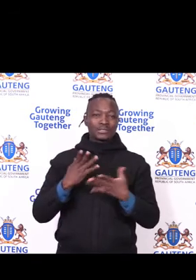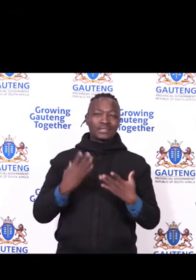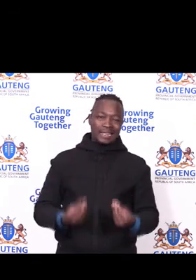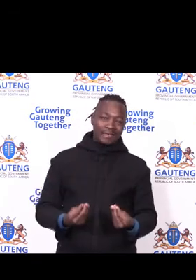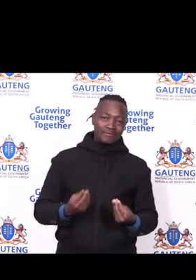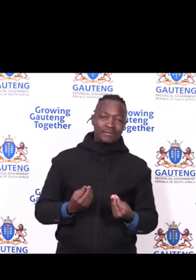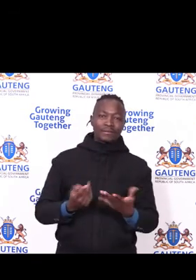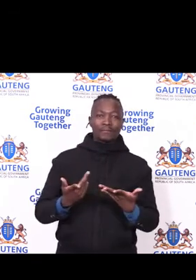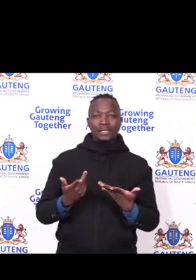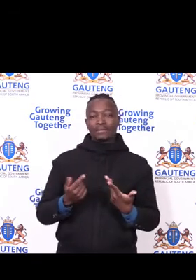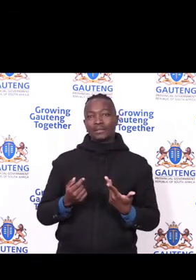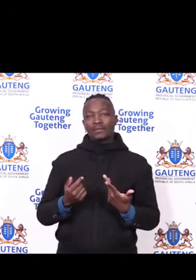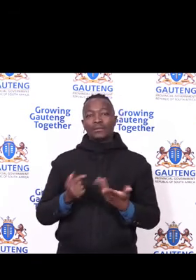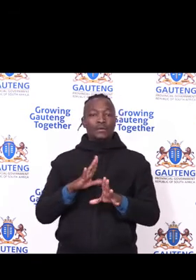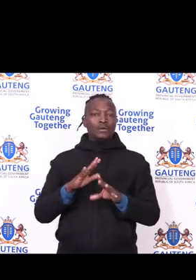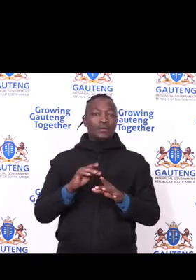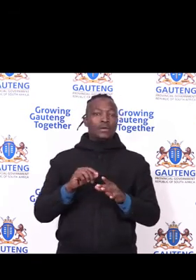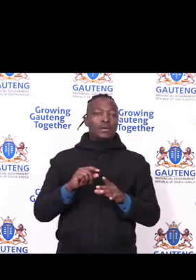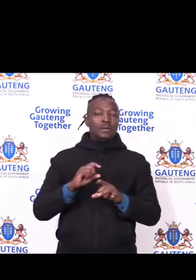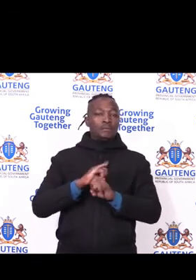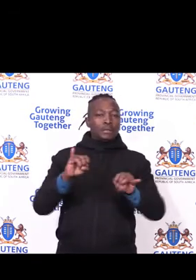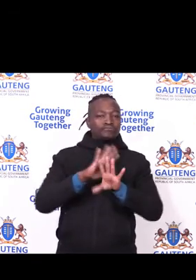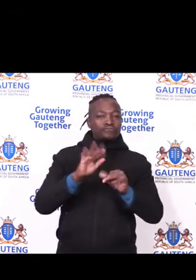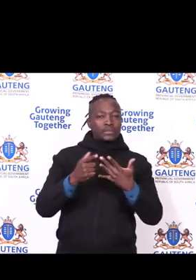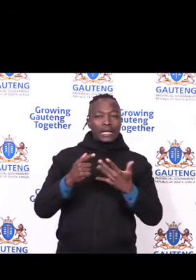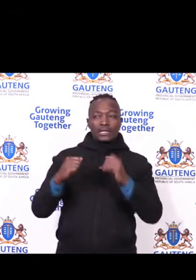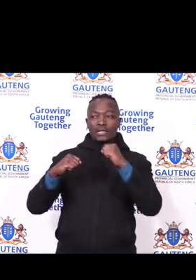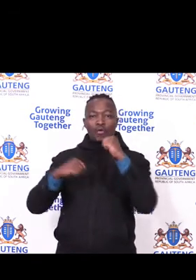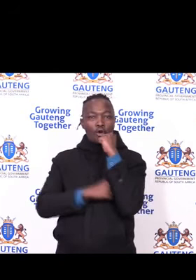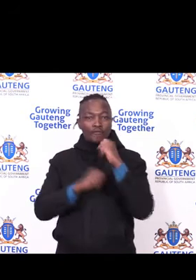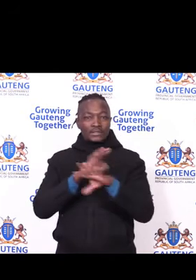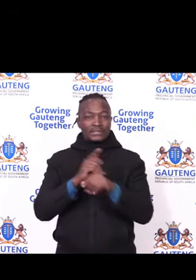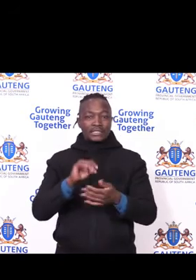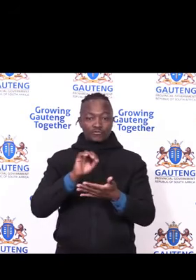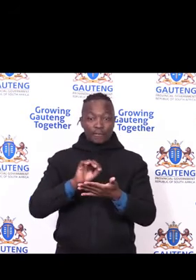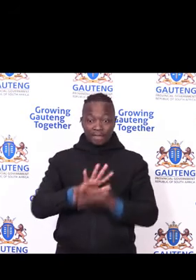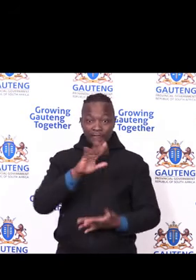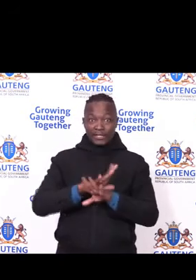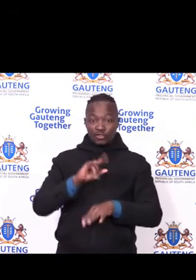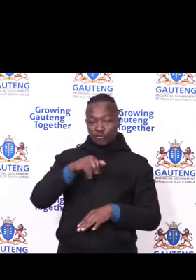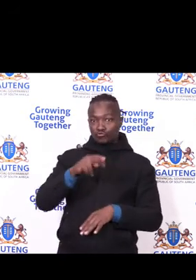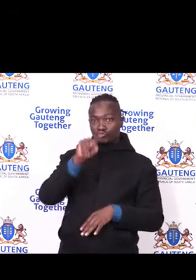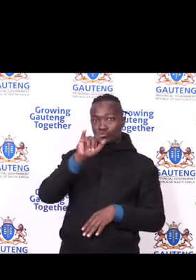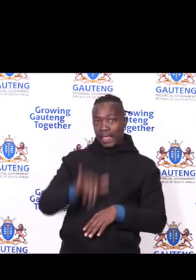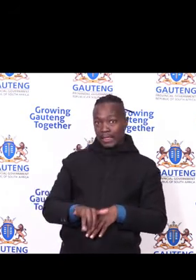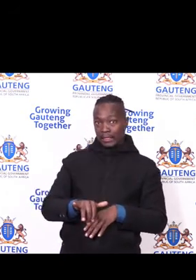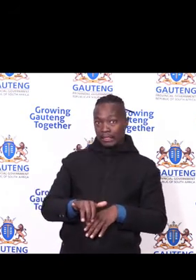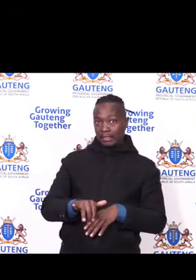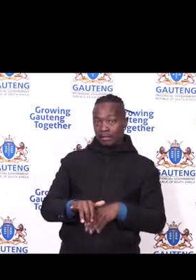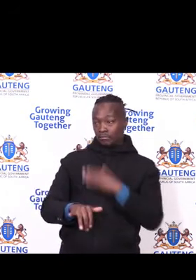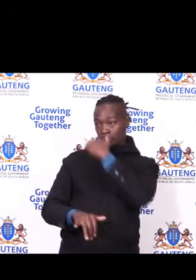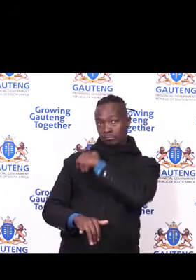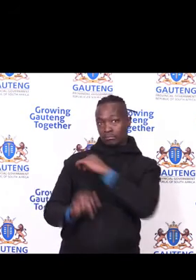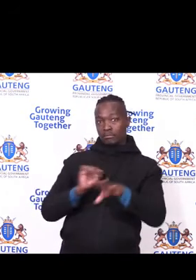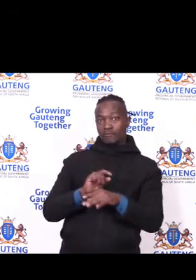core morbidities in schools and in our offices, as of the 15th of July, those that are